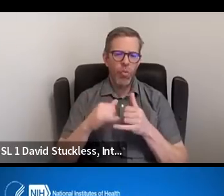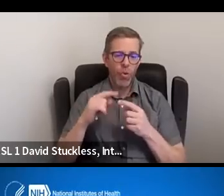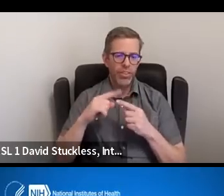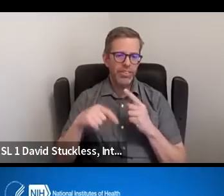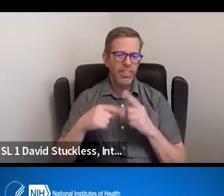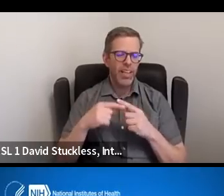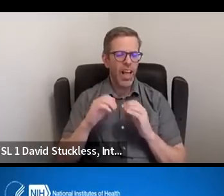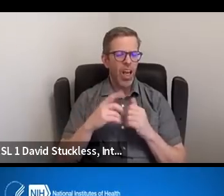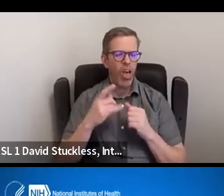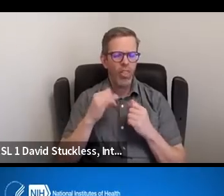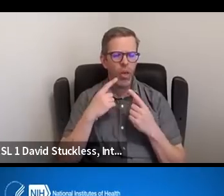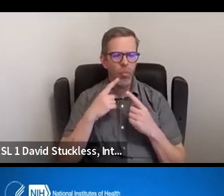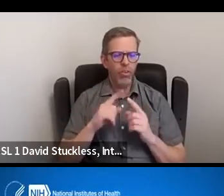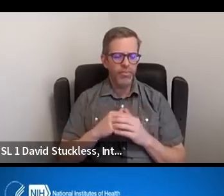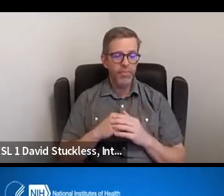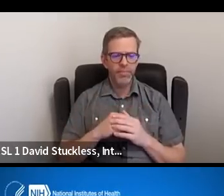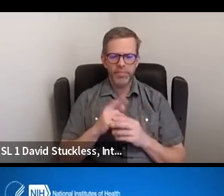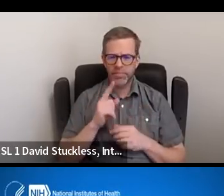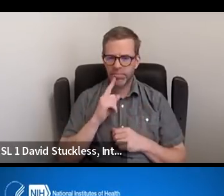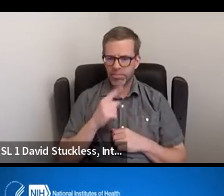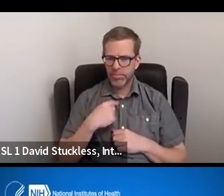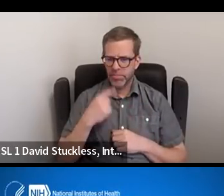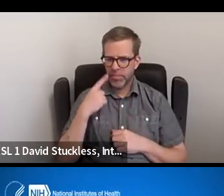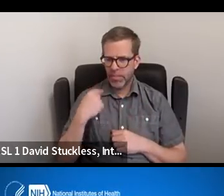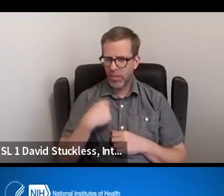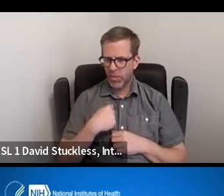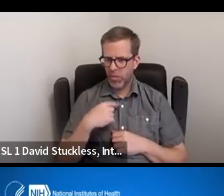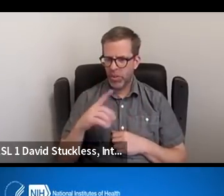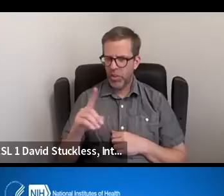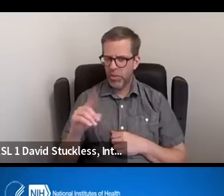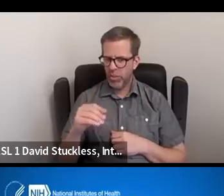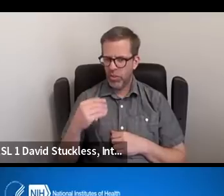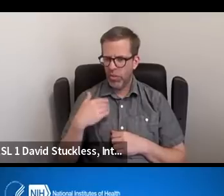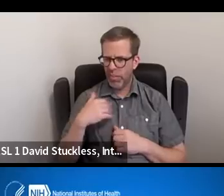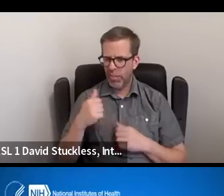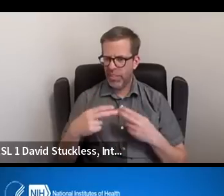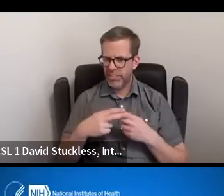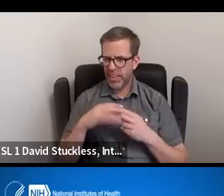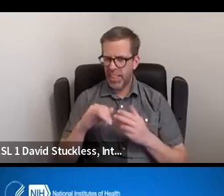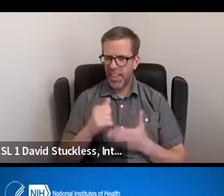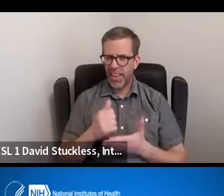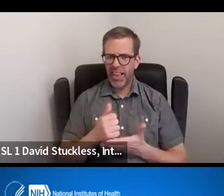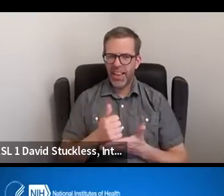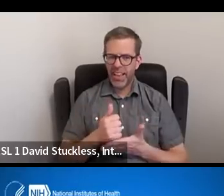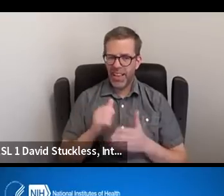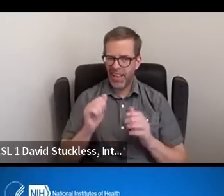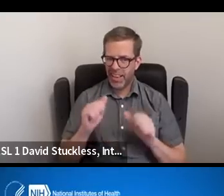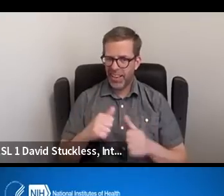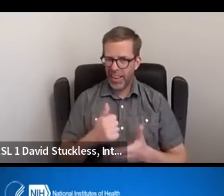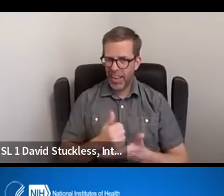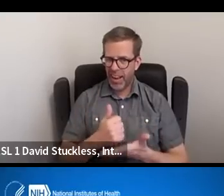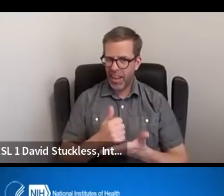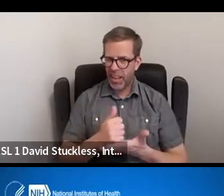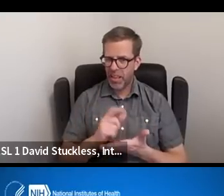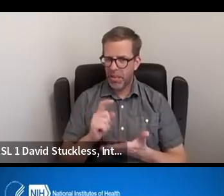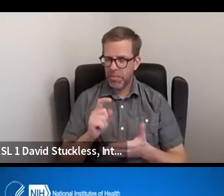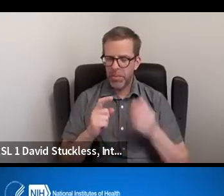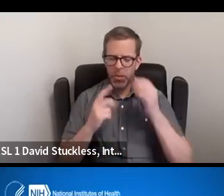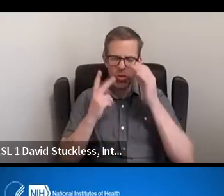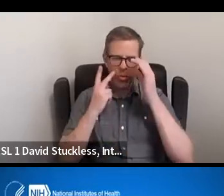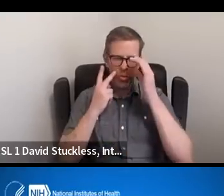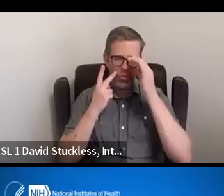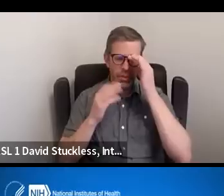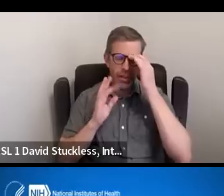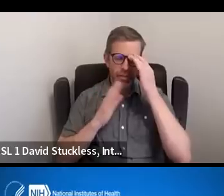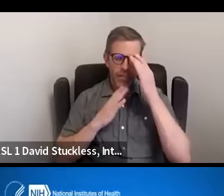work? Actually, I think we do have, a slide that can help with this. We'll see if